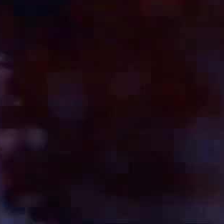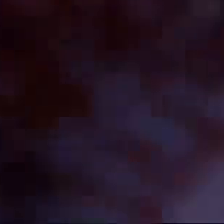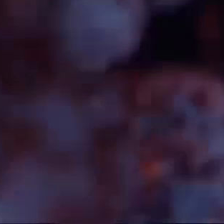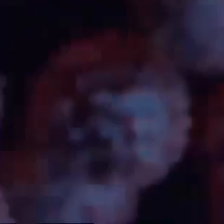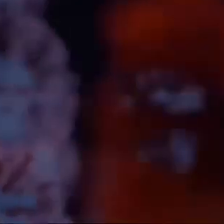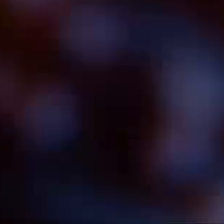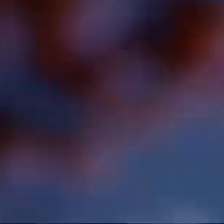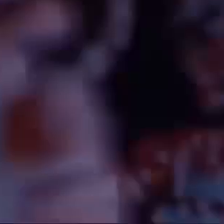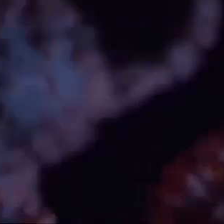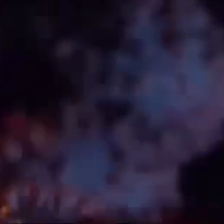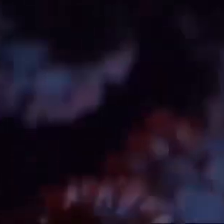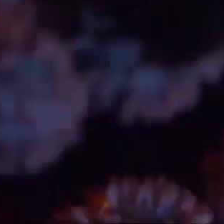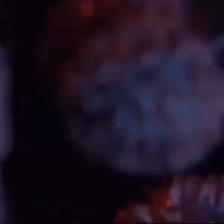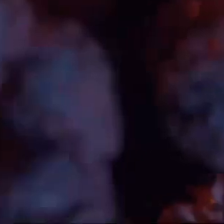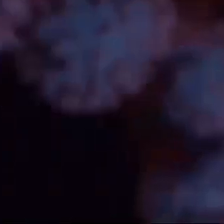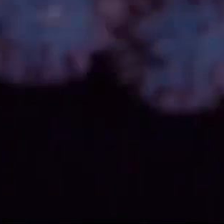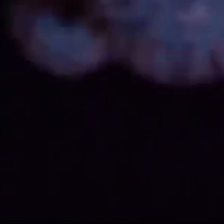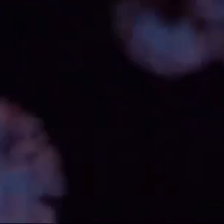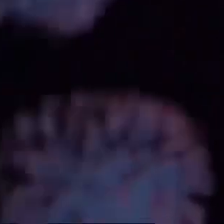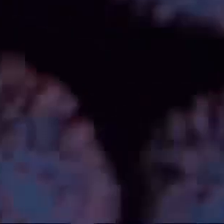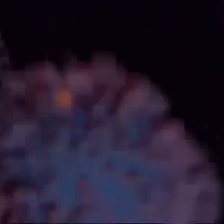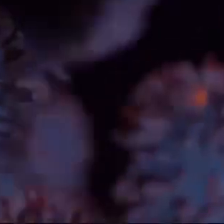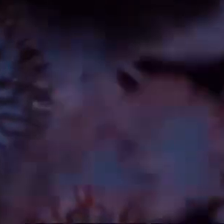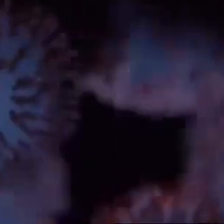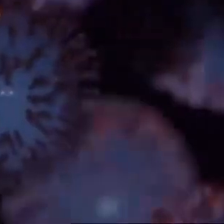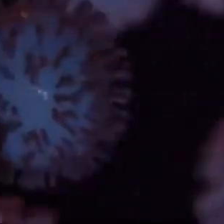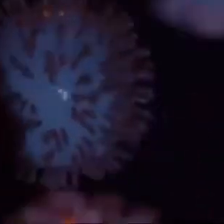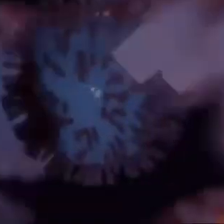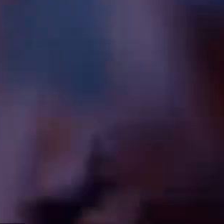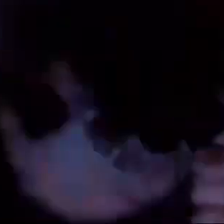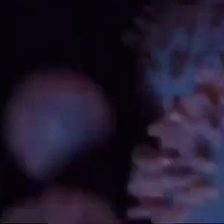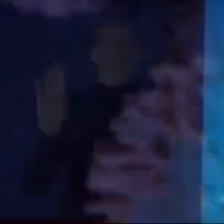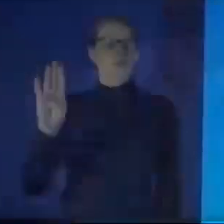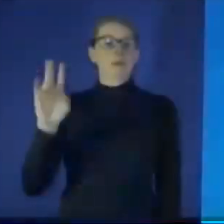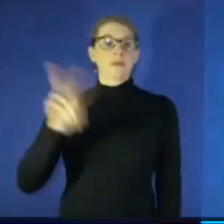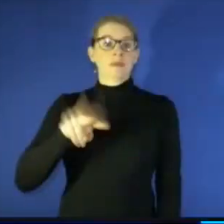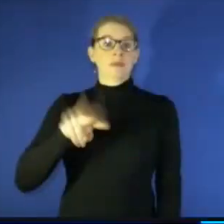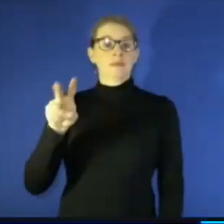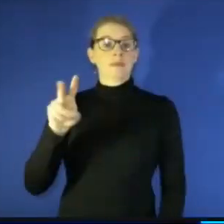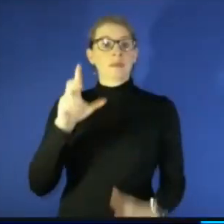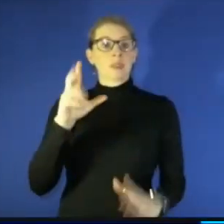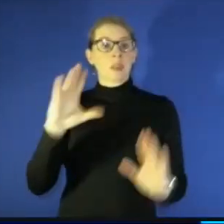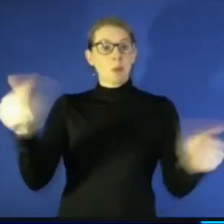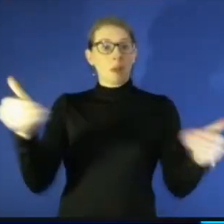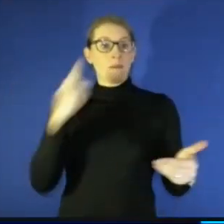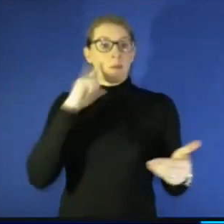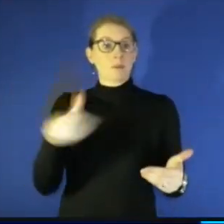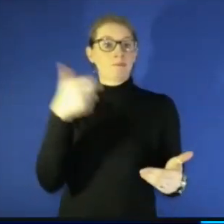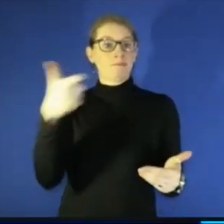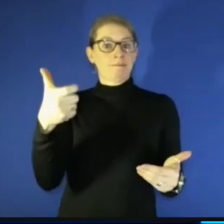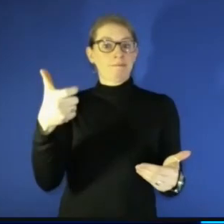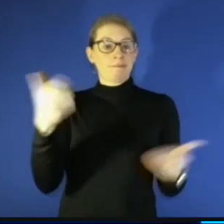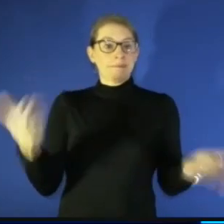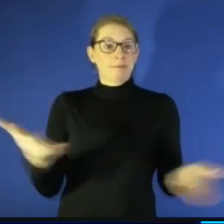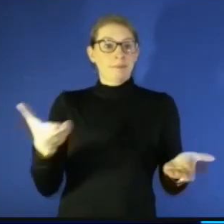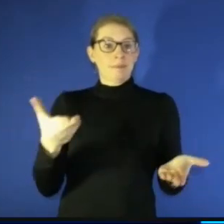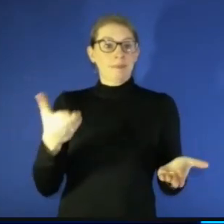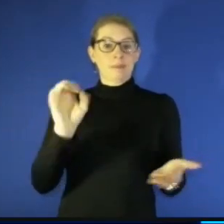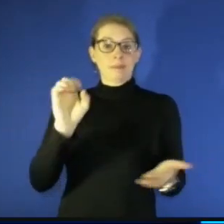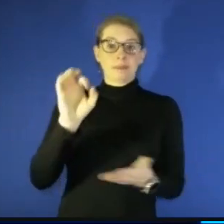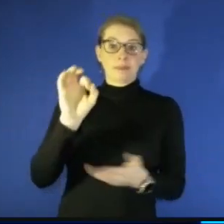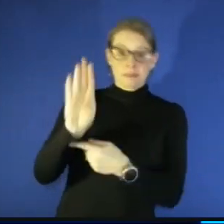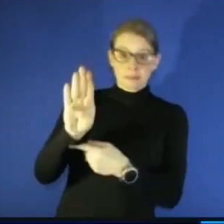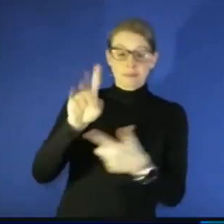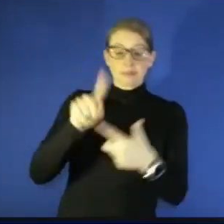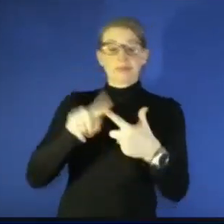Good morning, everyone. It is Tuesday, February 22nd. Welcome into the Morning Medical Update. Thank you so much for joining us here on Facebook, on YouTube, and on